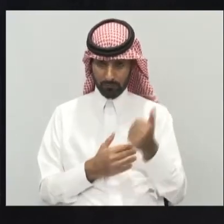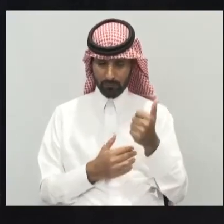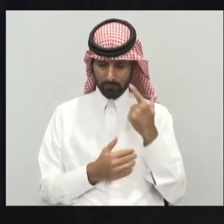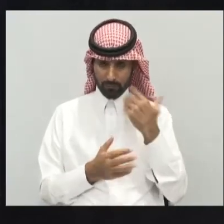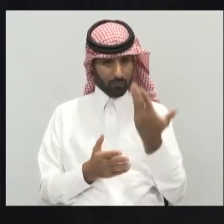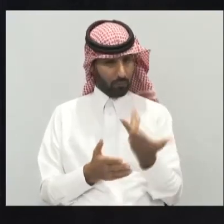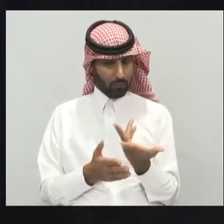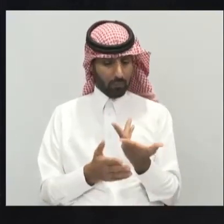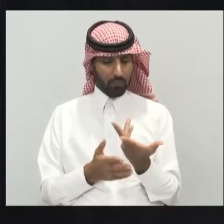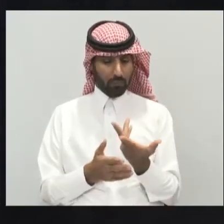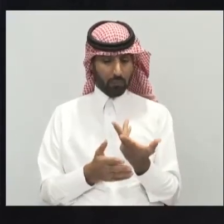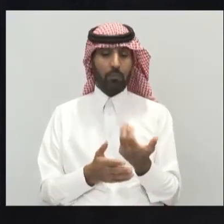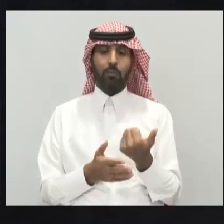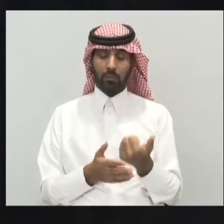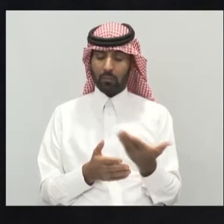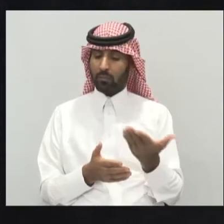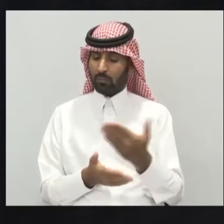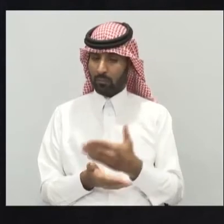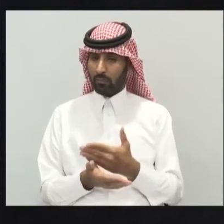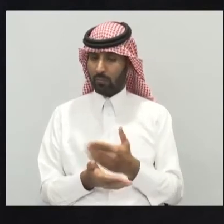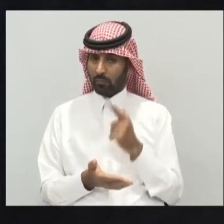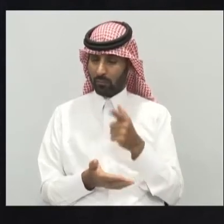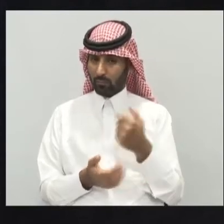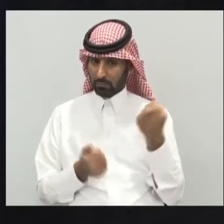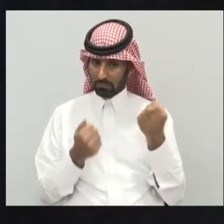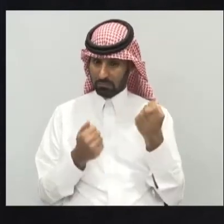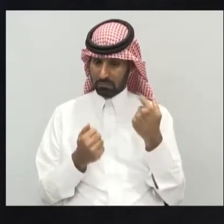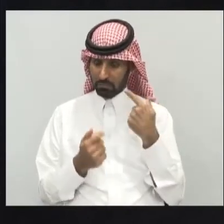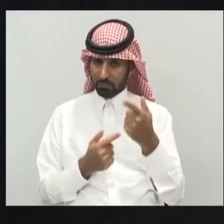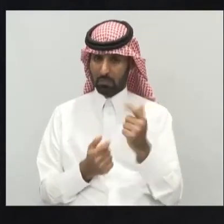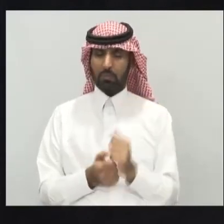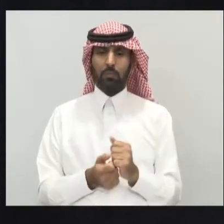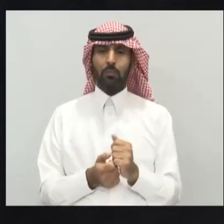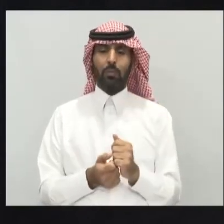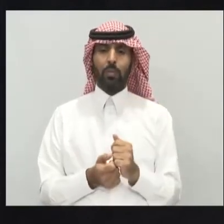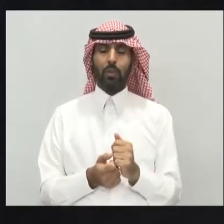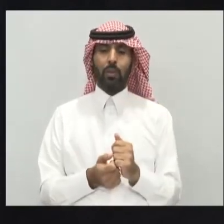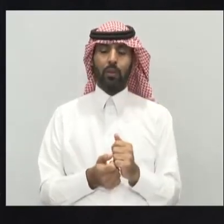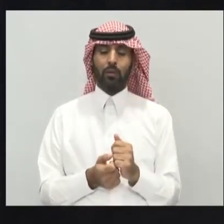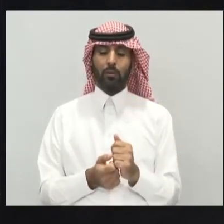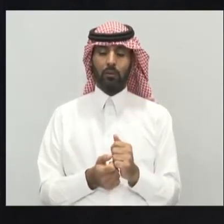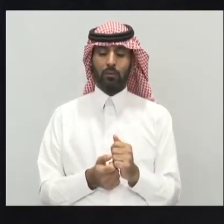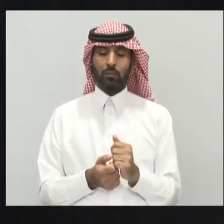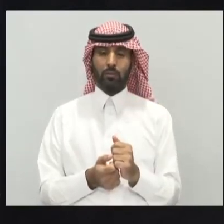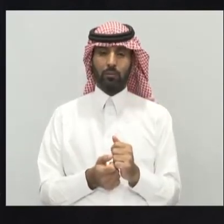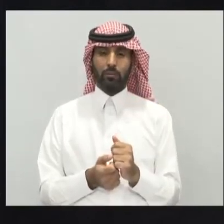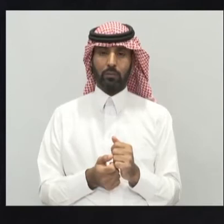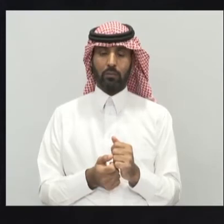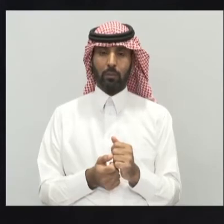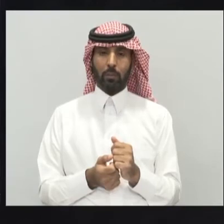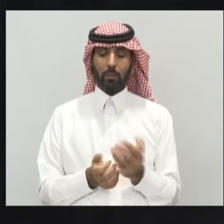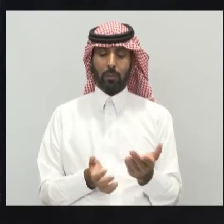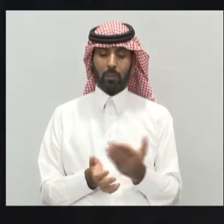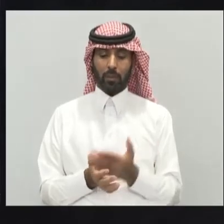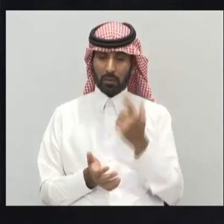good things? Yes, there are. Good for your health. Mostly it's based on your health. It's very good for your health